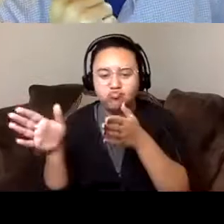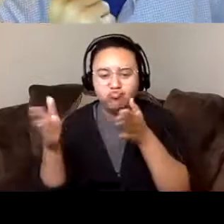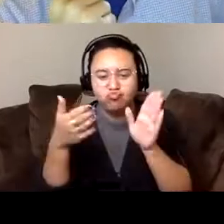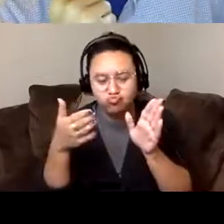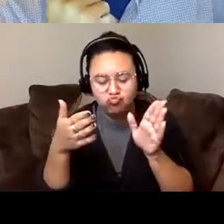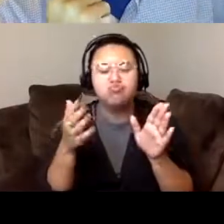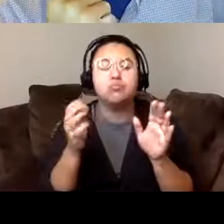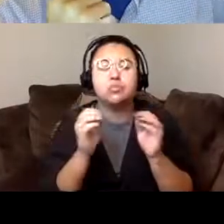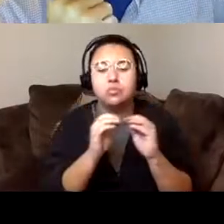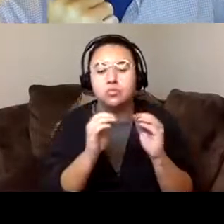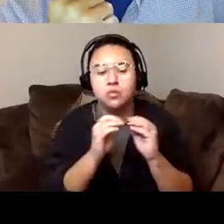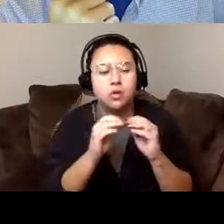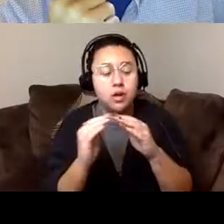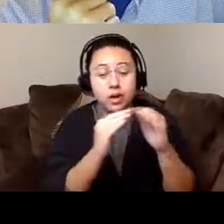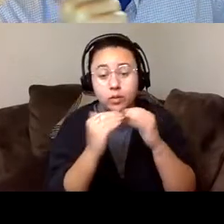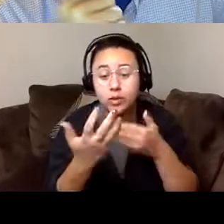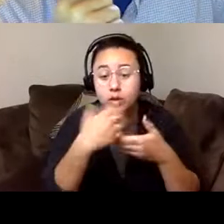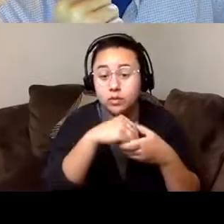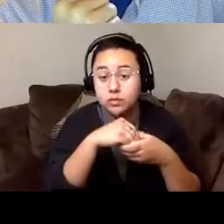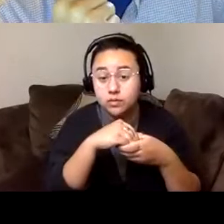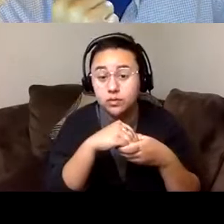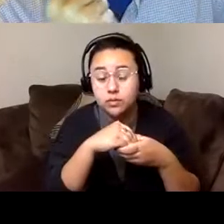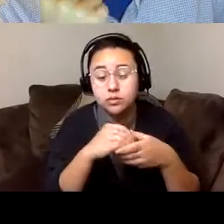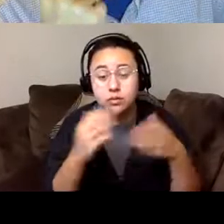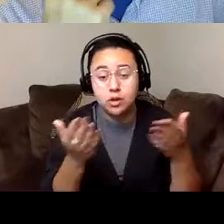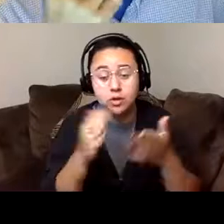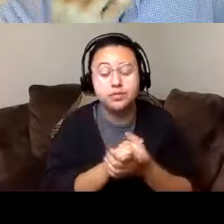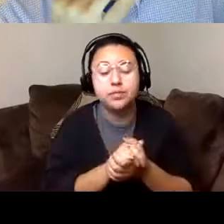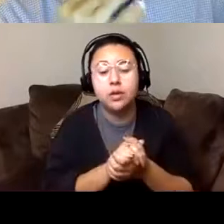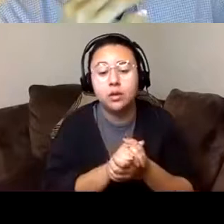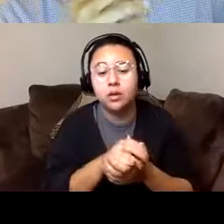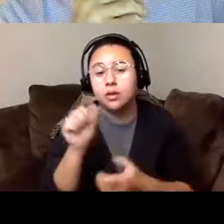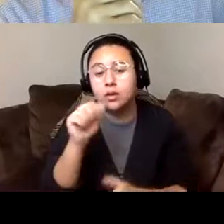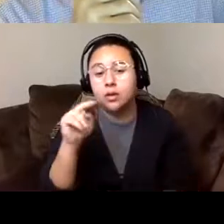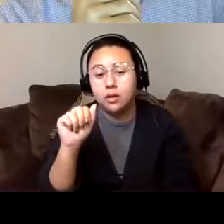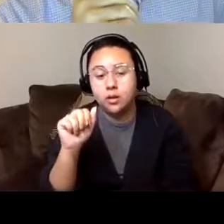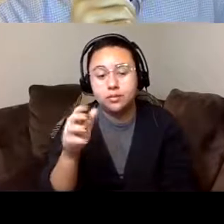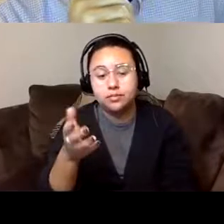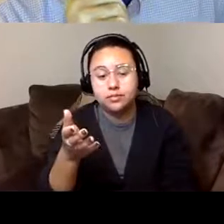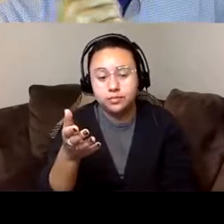of equity and inclusivity here, Anna,